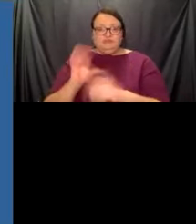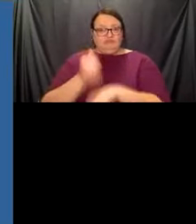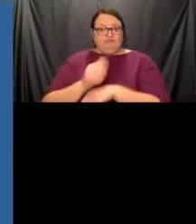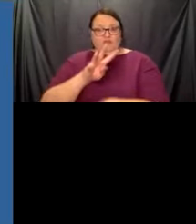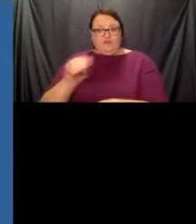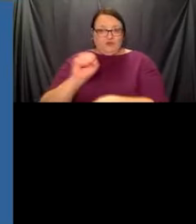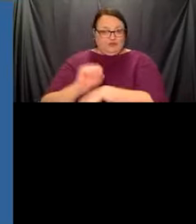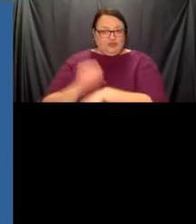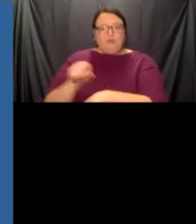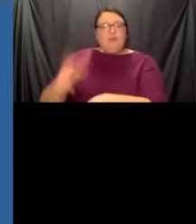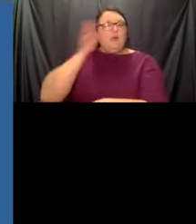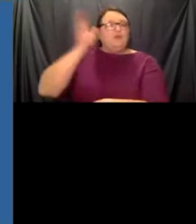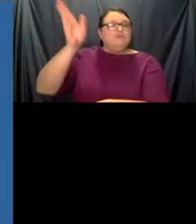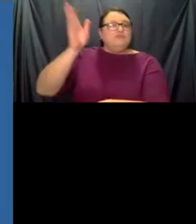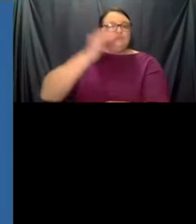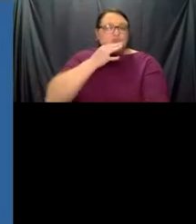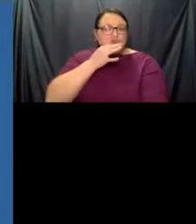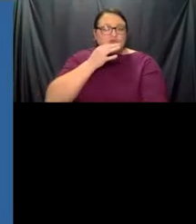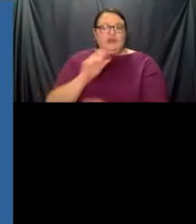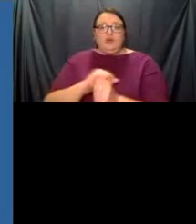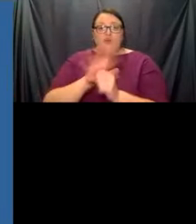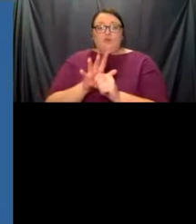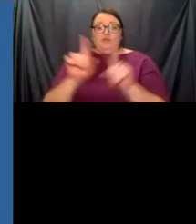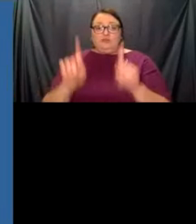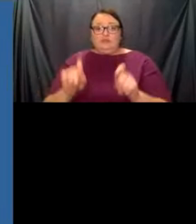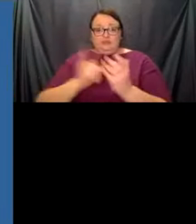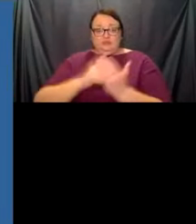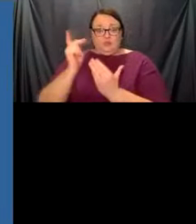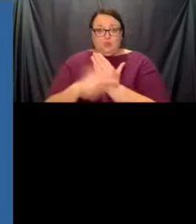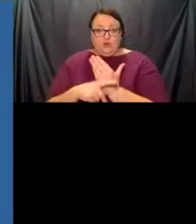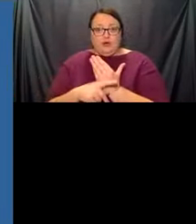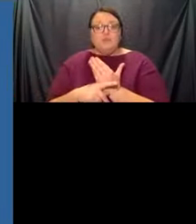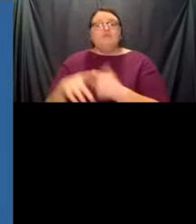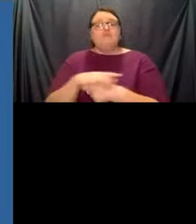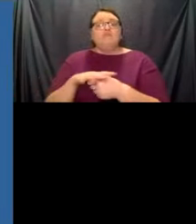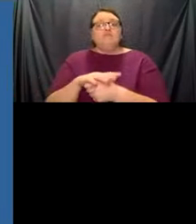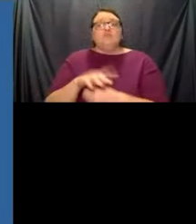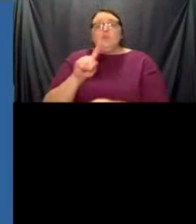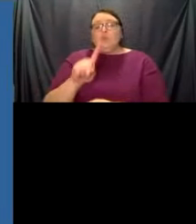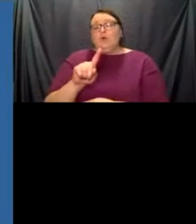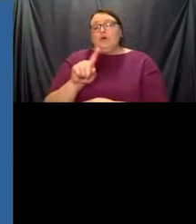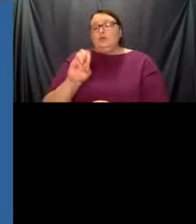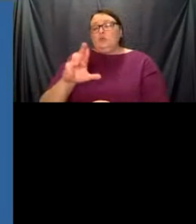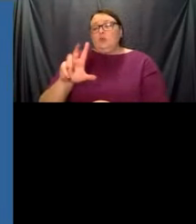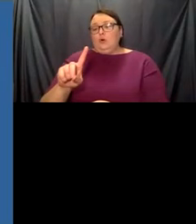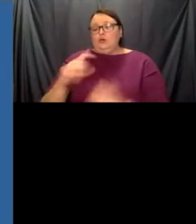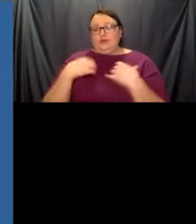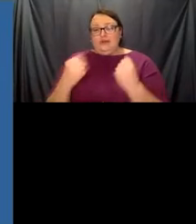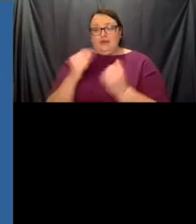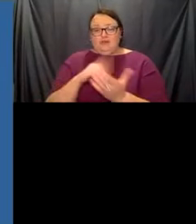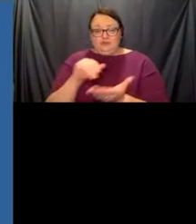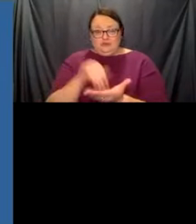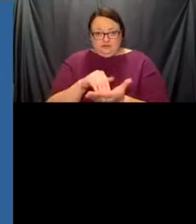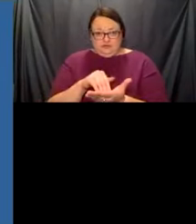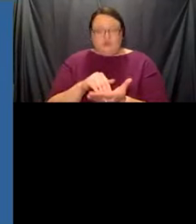Estos fueron un programa del Nebraska Enterprise Fund que ayuda a